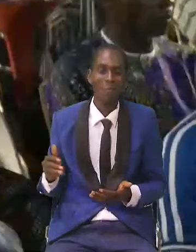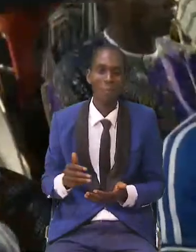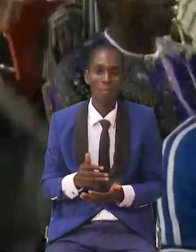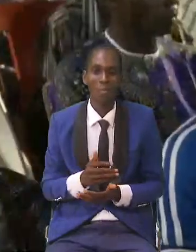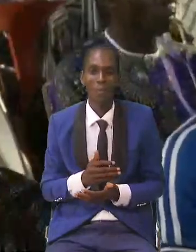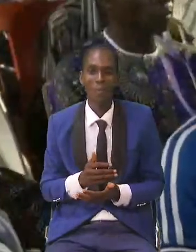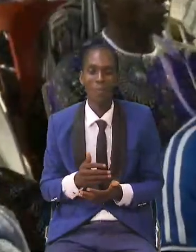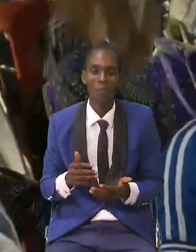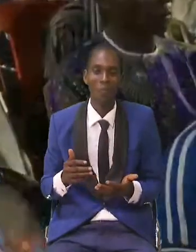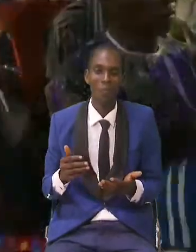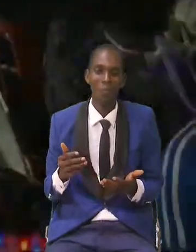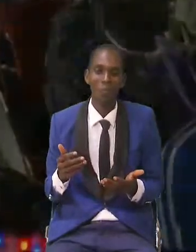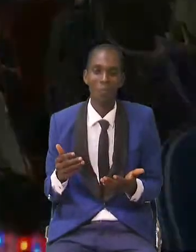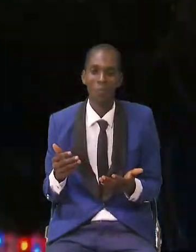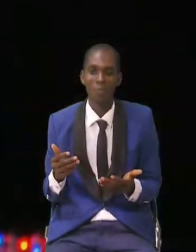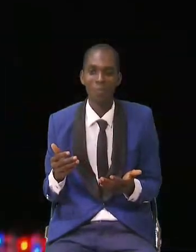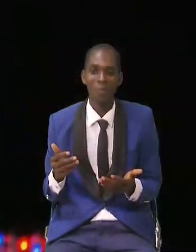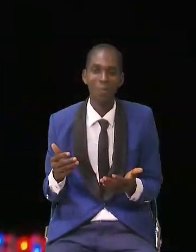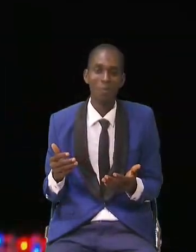What is the sound?